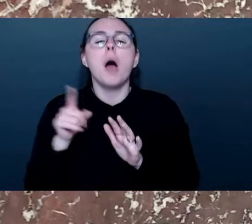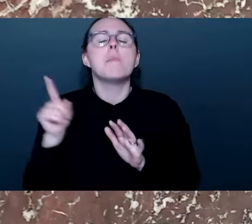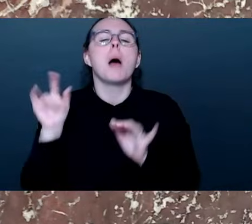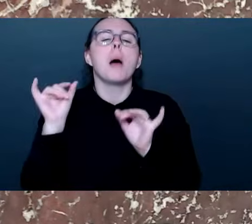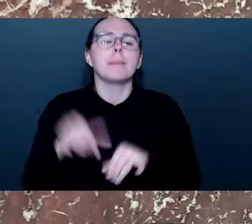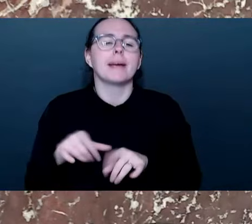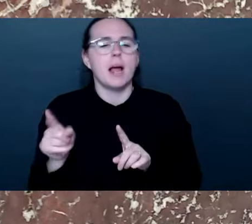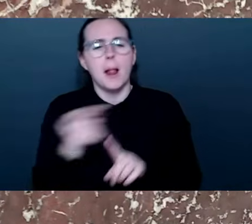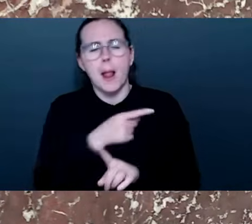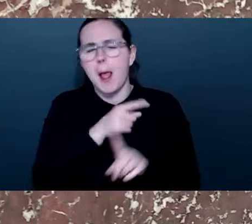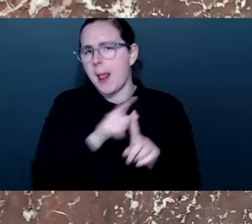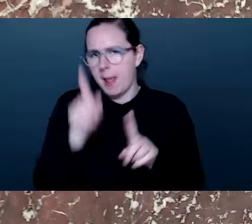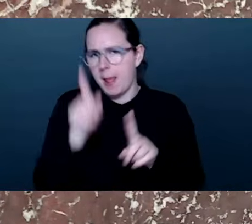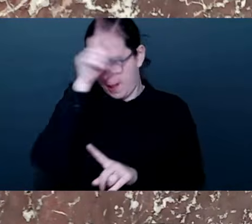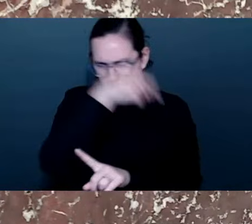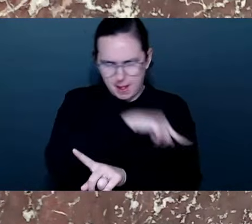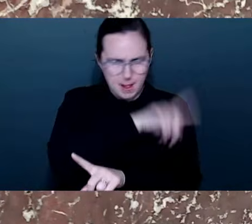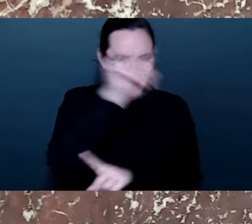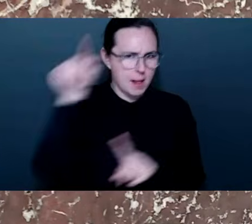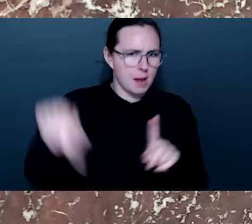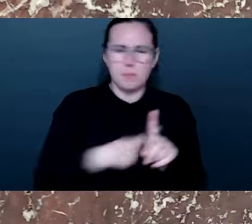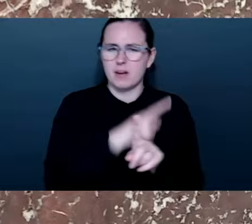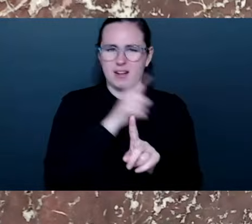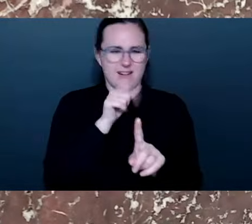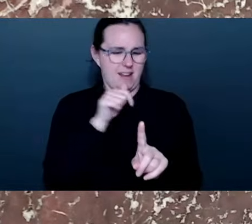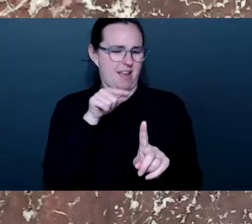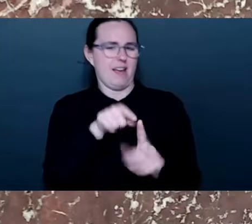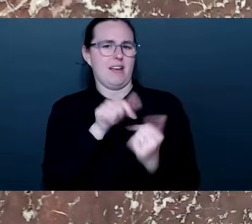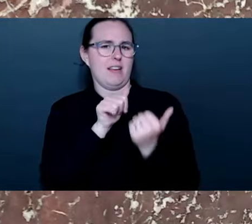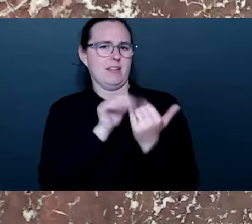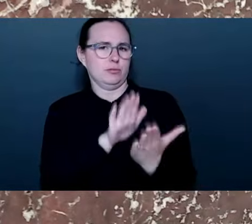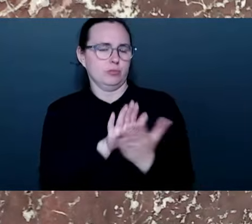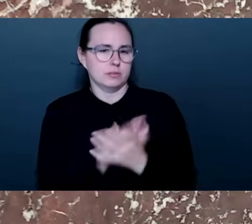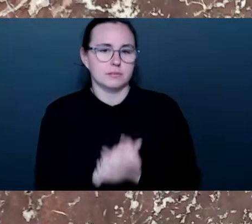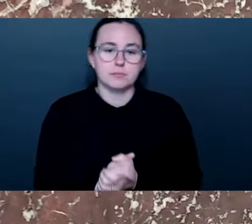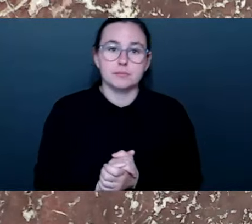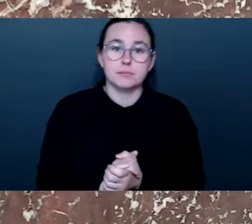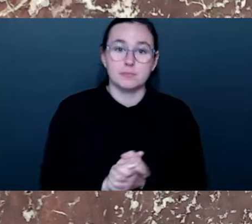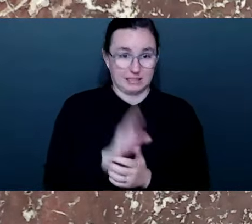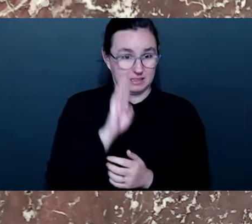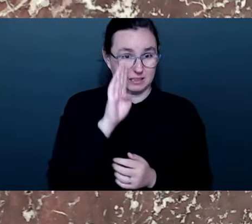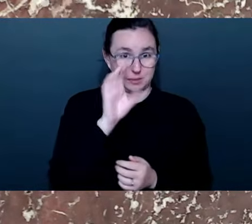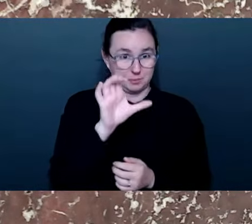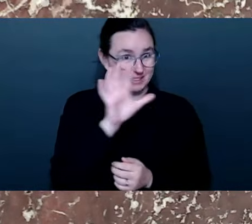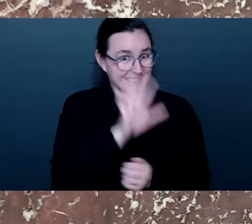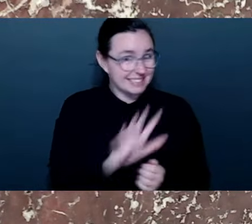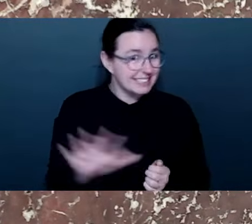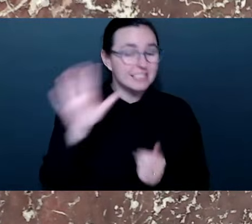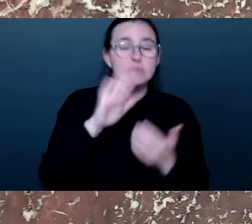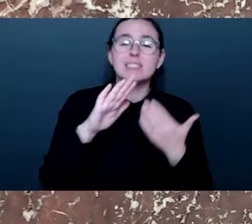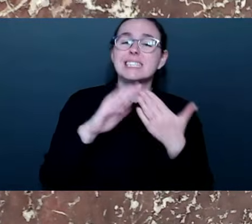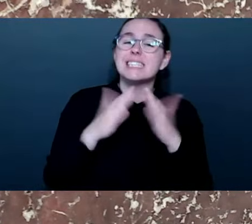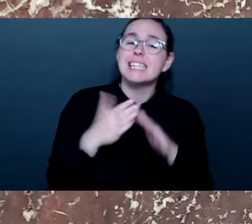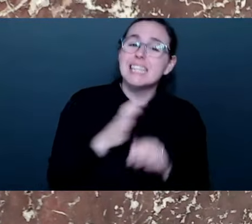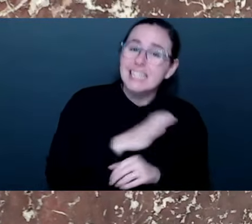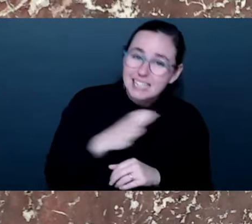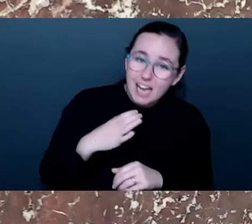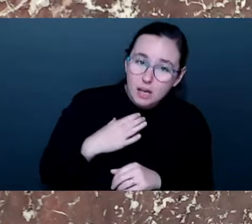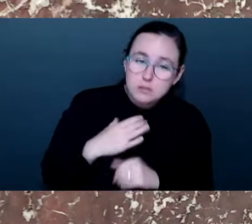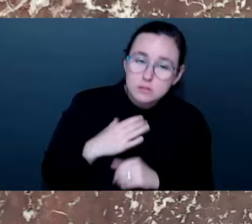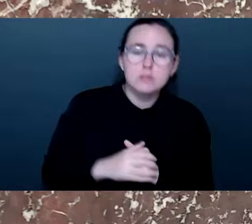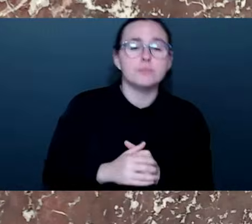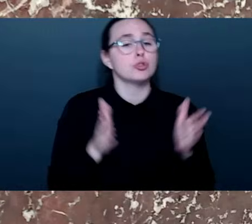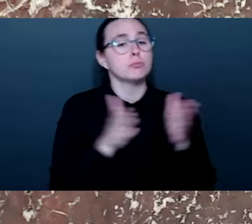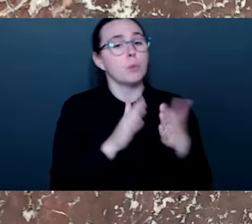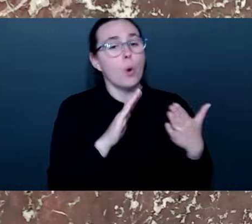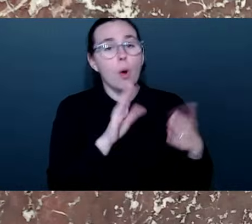Councils across this province, small businesses across this province are trying to draft budgets for the future year right now. They need to know the state of